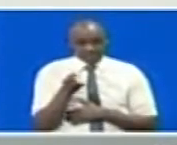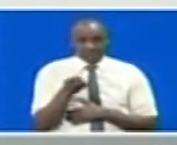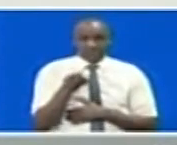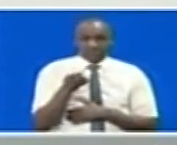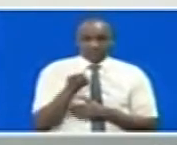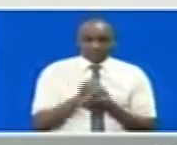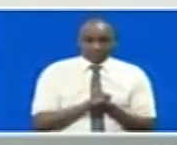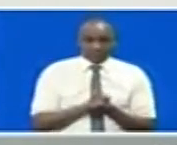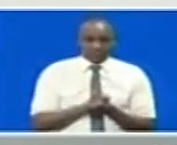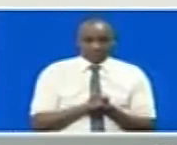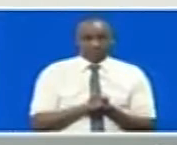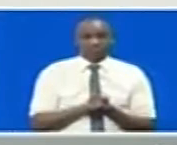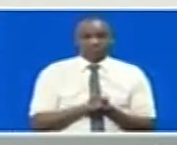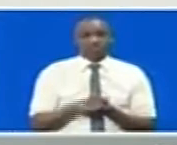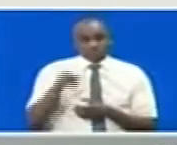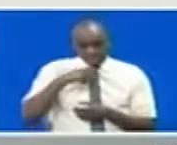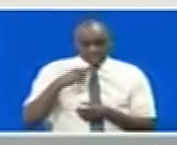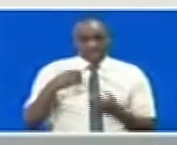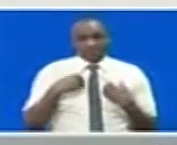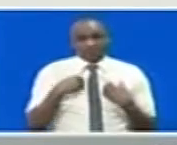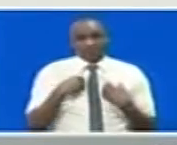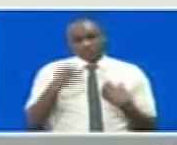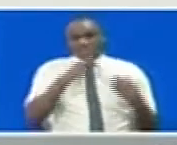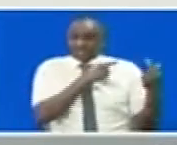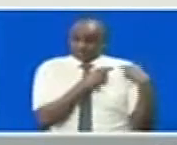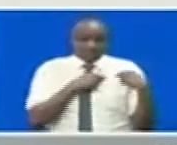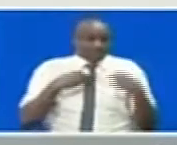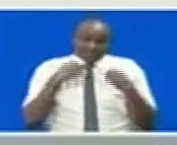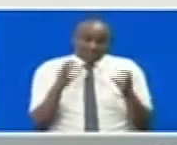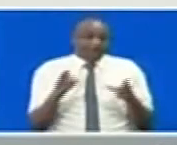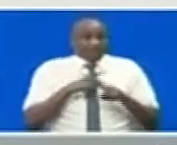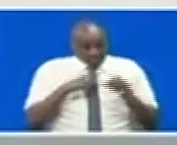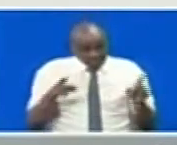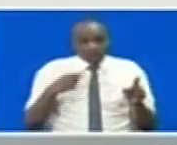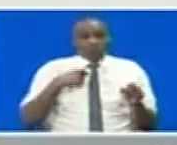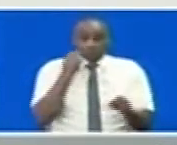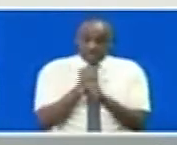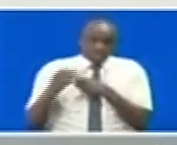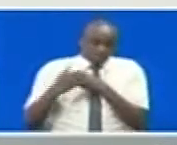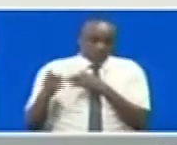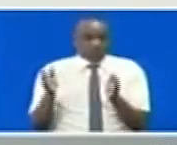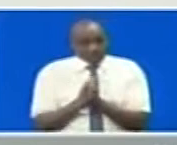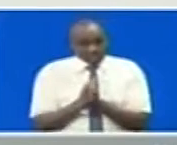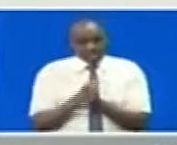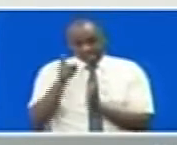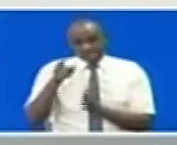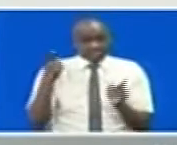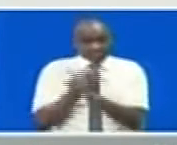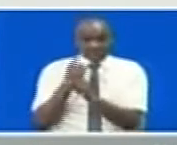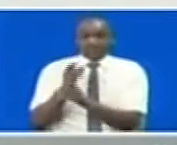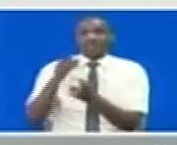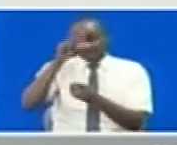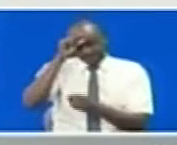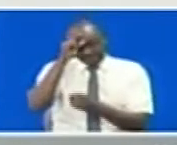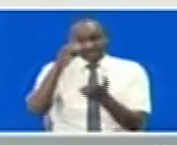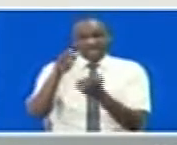NCIC. Okay. We don't have that responsibility. But of course, we work very closely with those other government